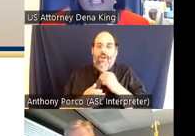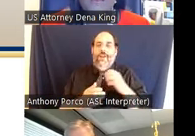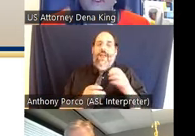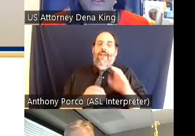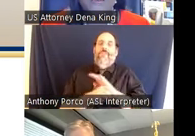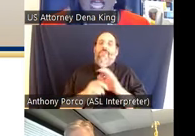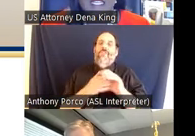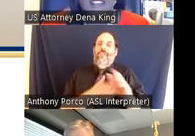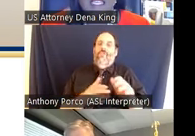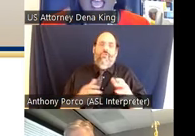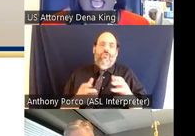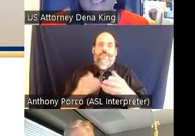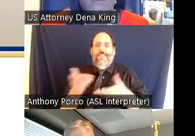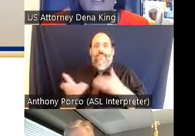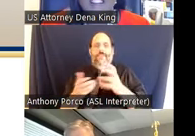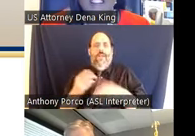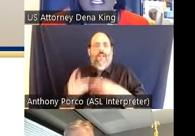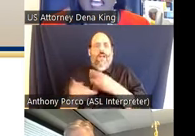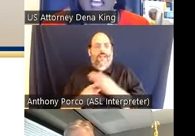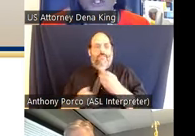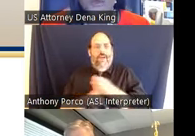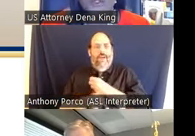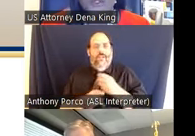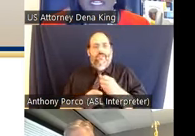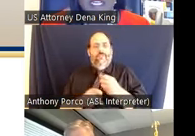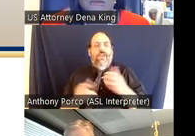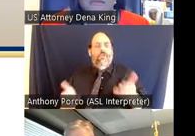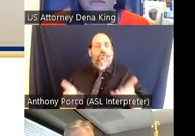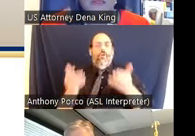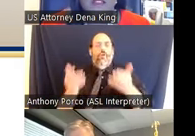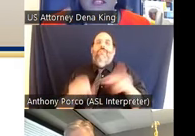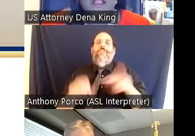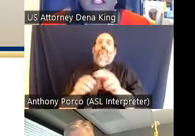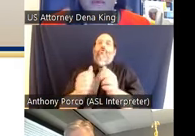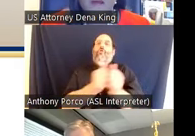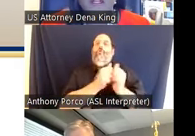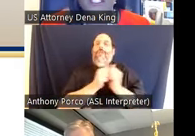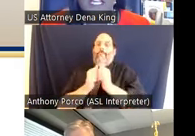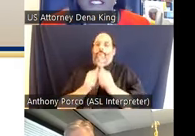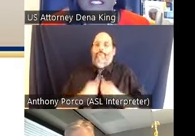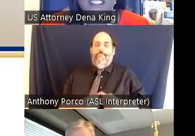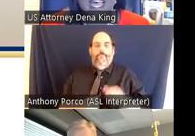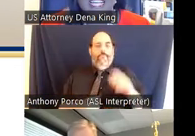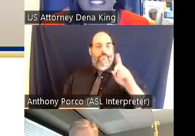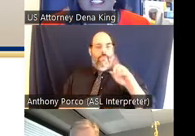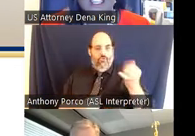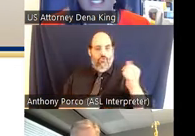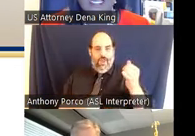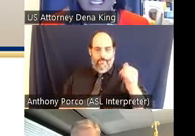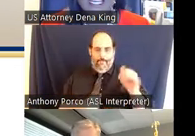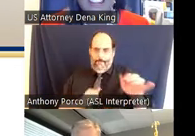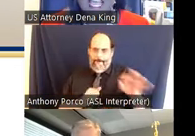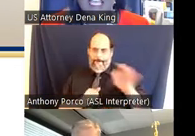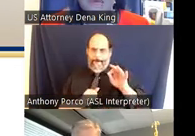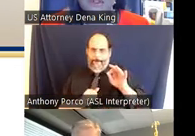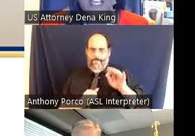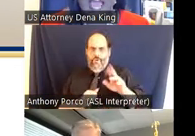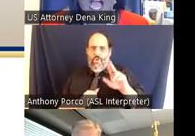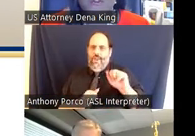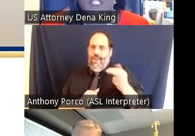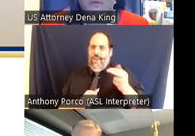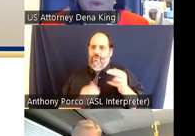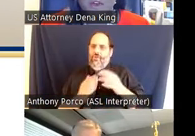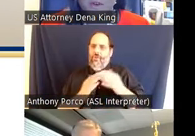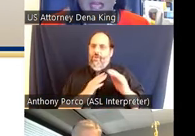address hate-fueled violence and advance national unity. The Department of Justice selected the United Against Hate